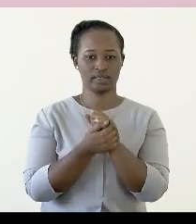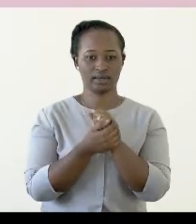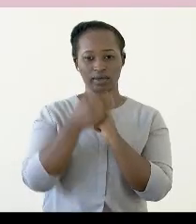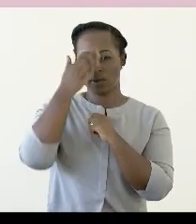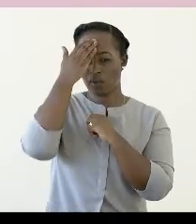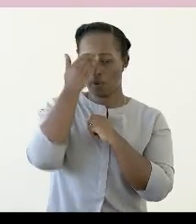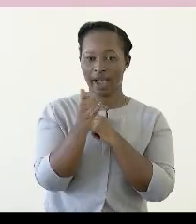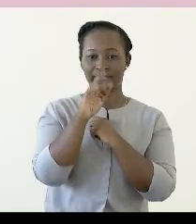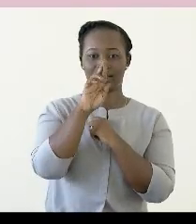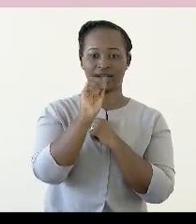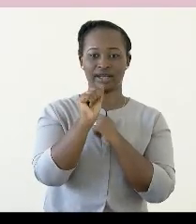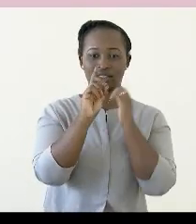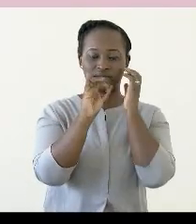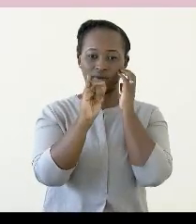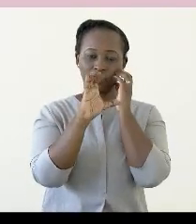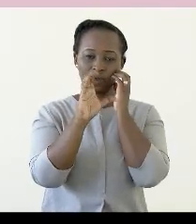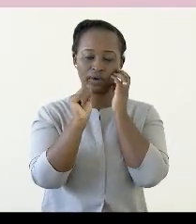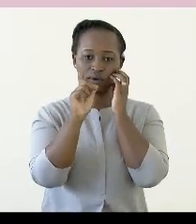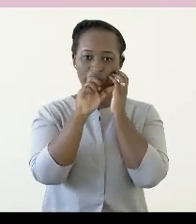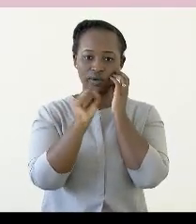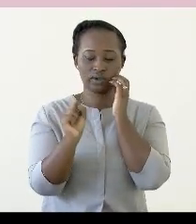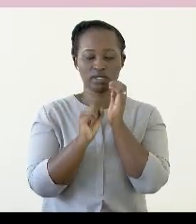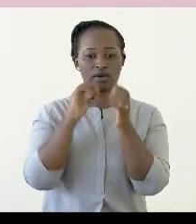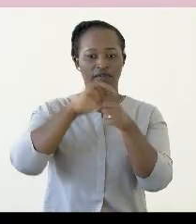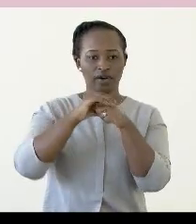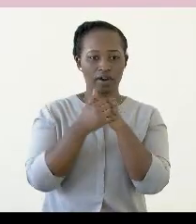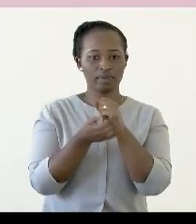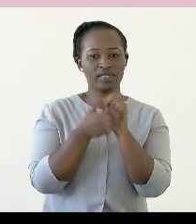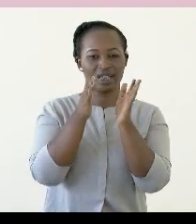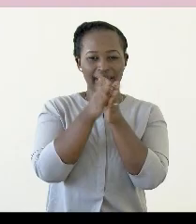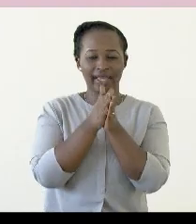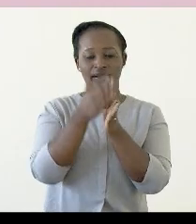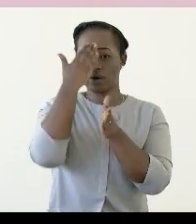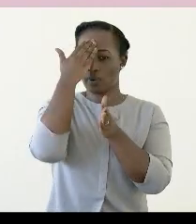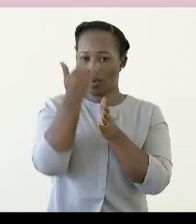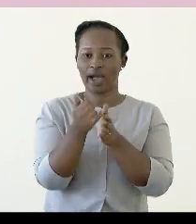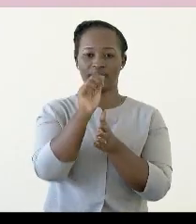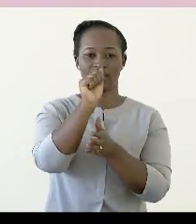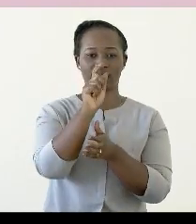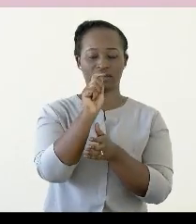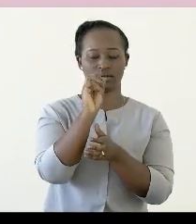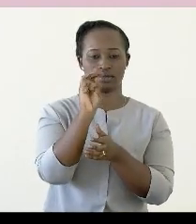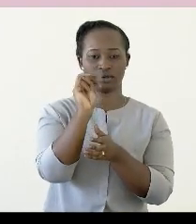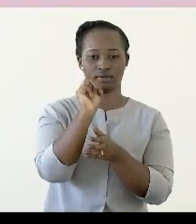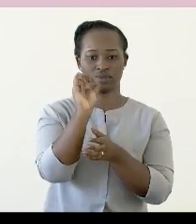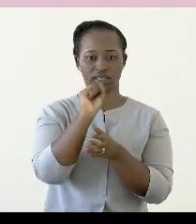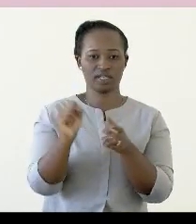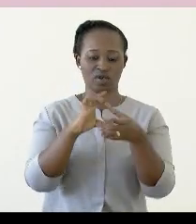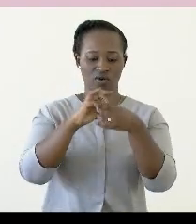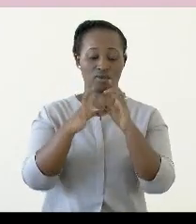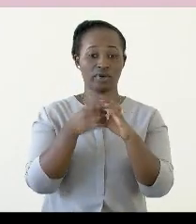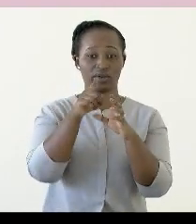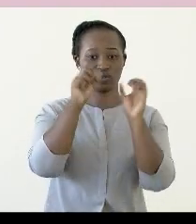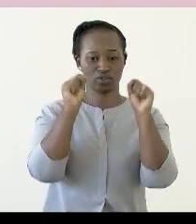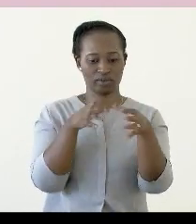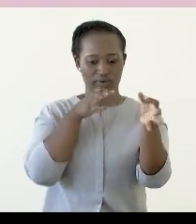do radicals form? Or why do atoms combine? So you should be able to explain that